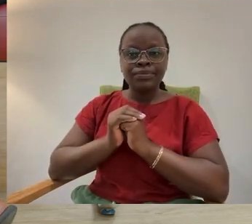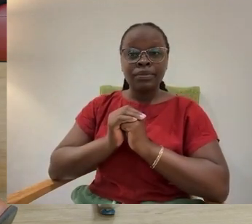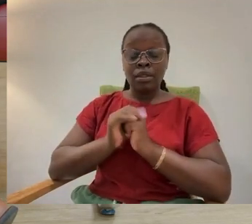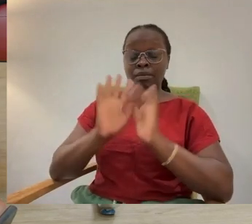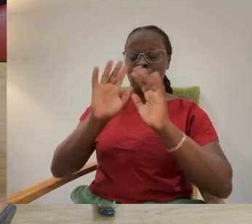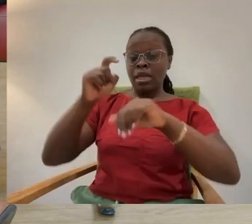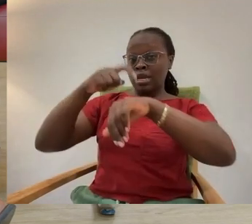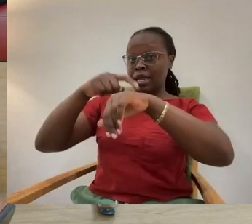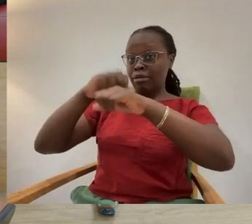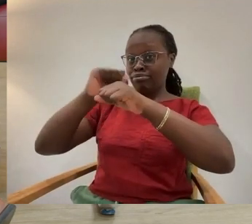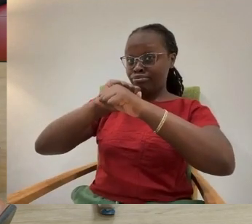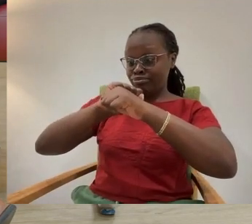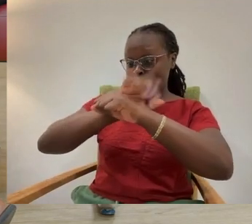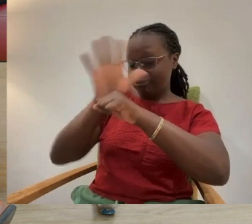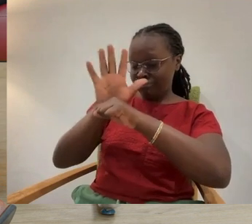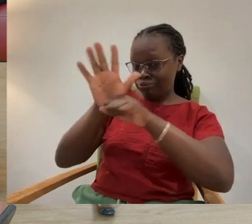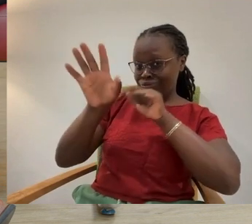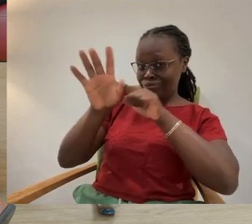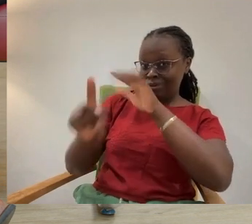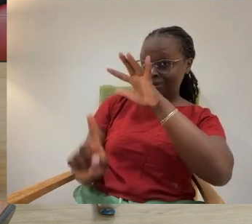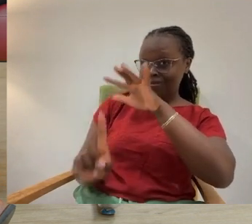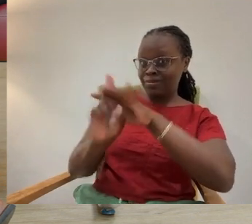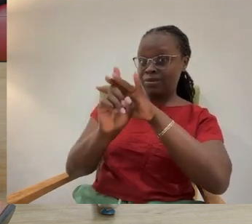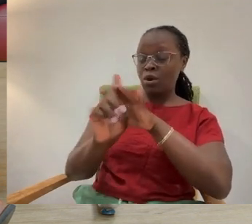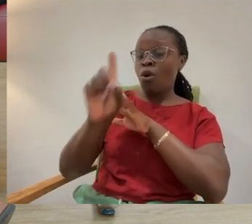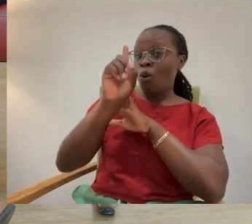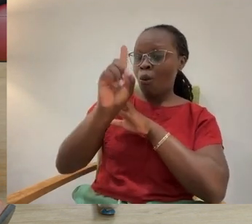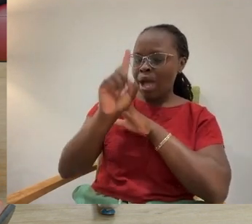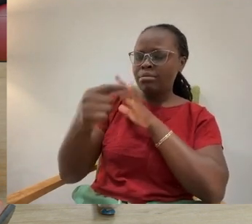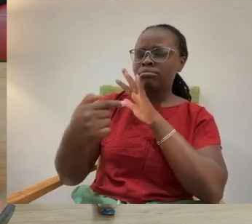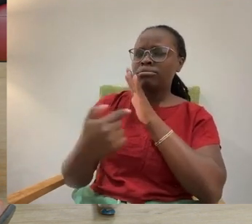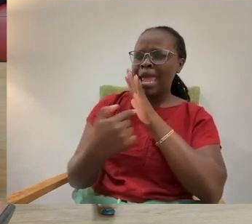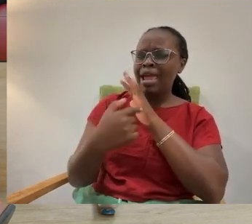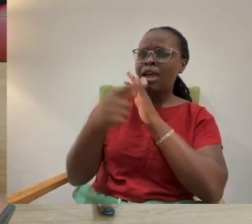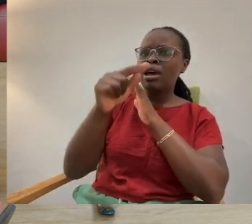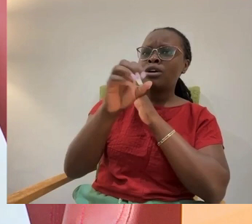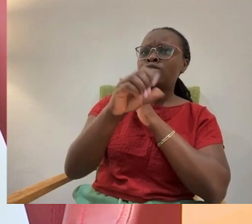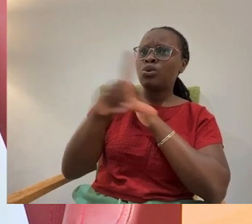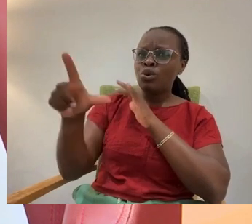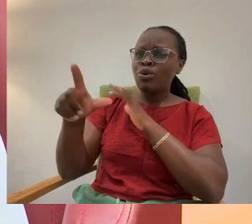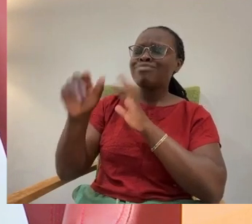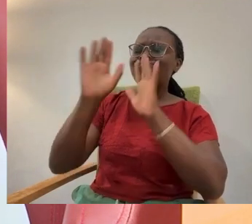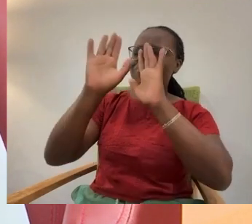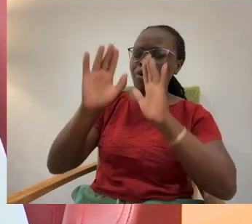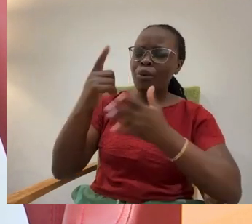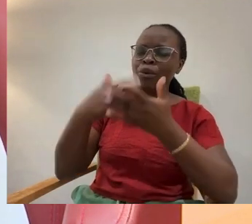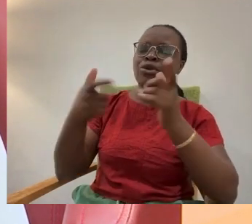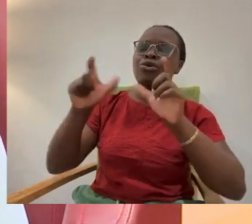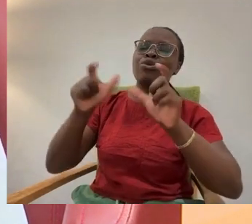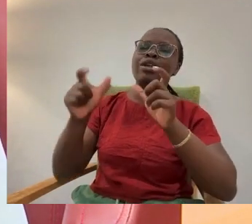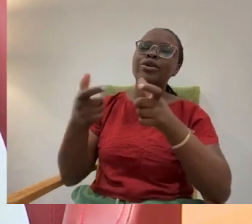the COVID-19 pandemic, I think one of the EdTech tools that really stood out was radio and